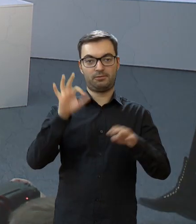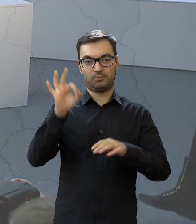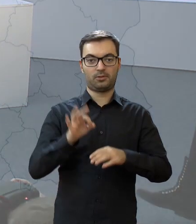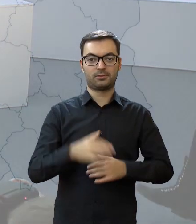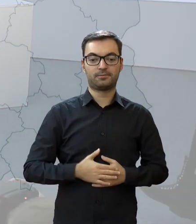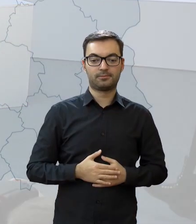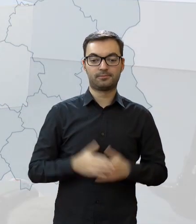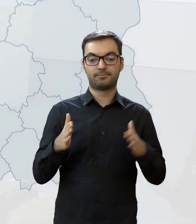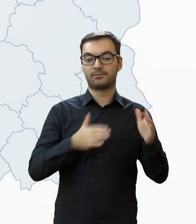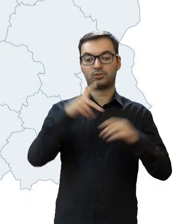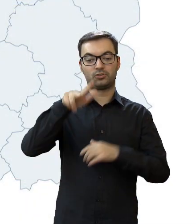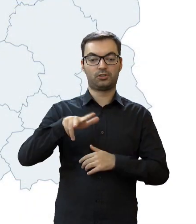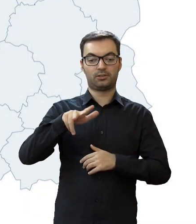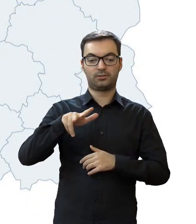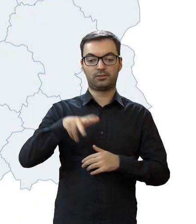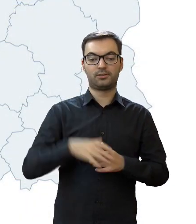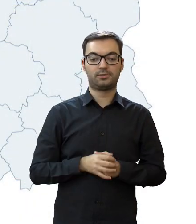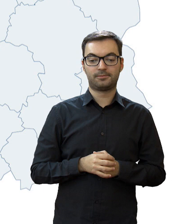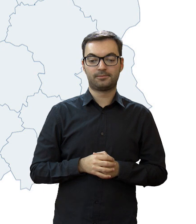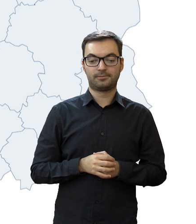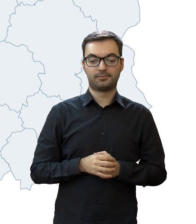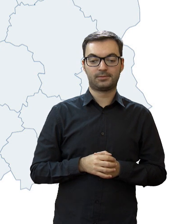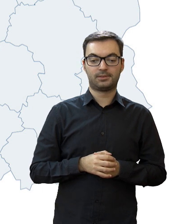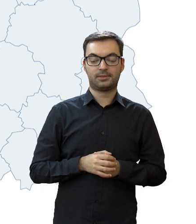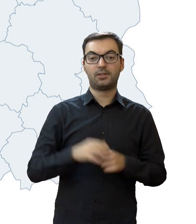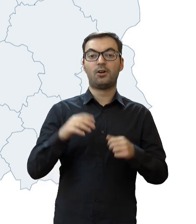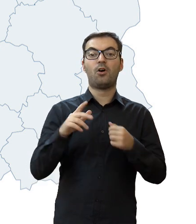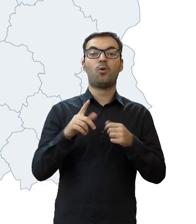Second to last, Gdańsk,